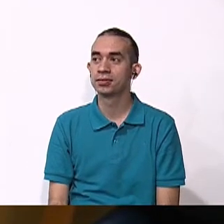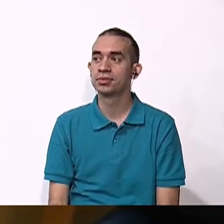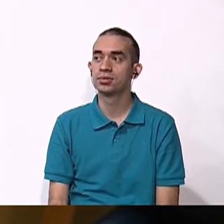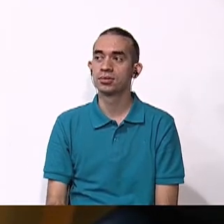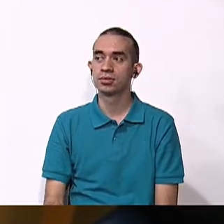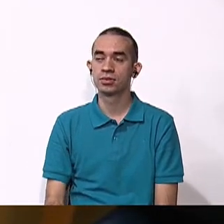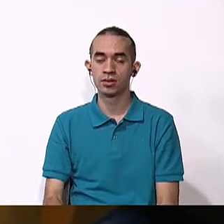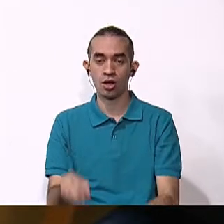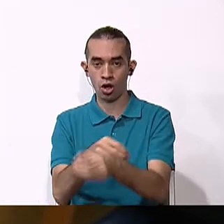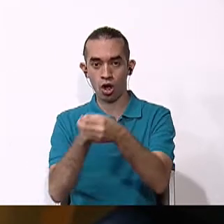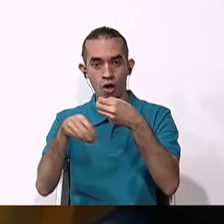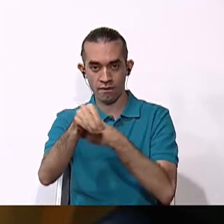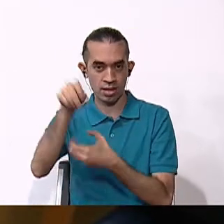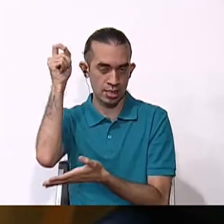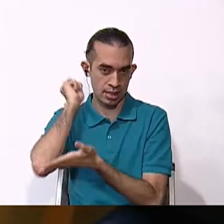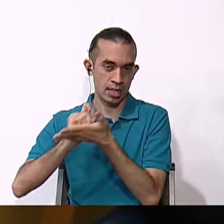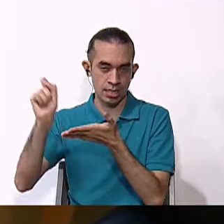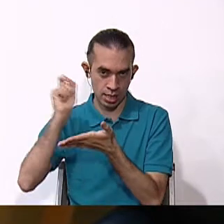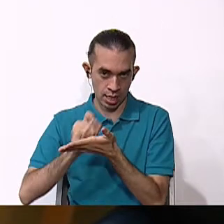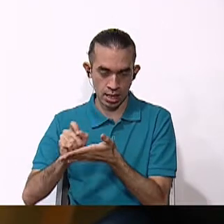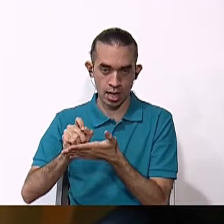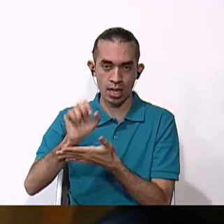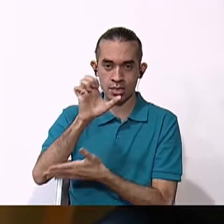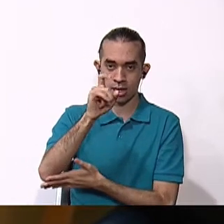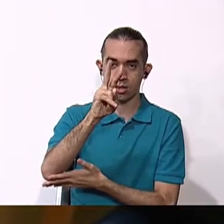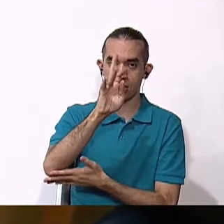This is the secretary's office.